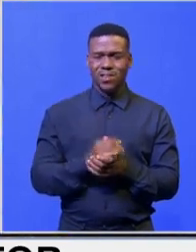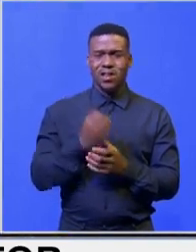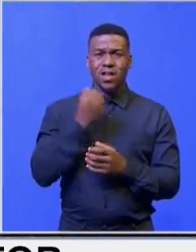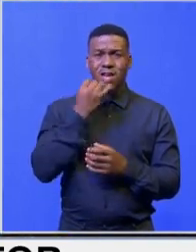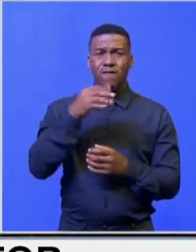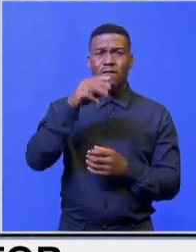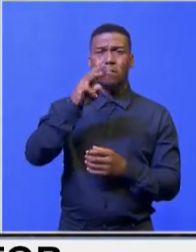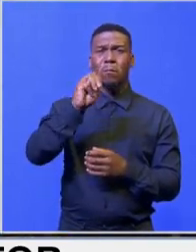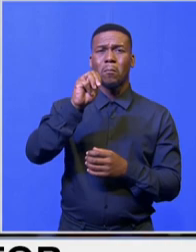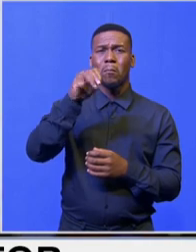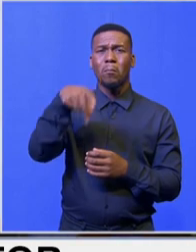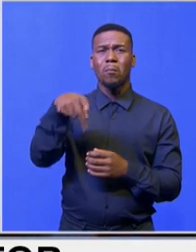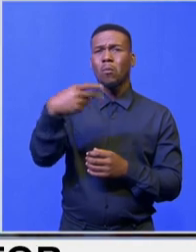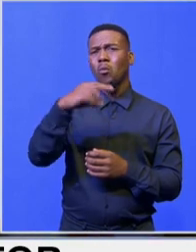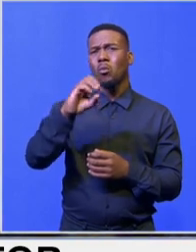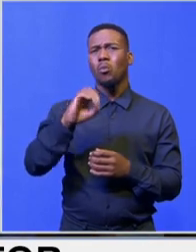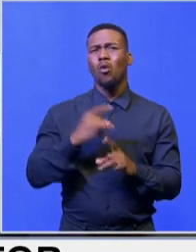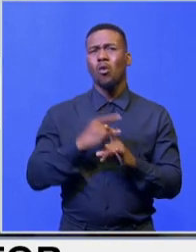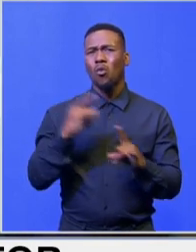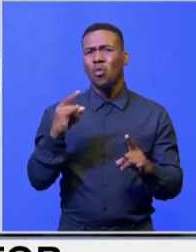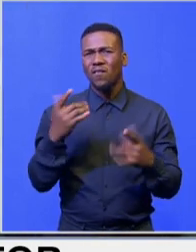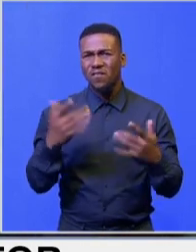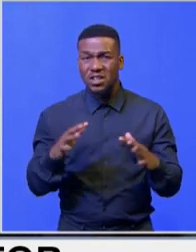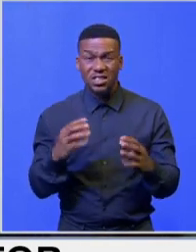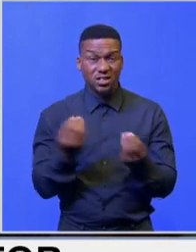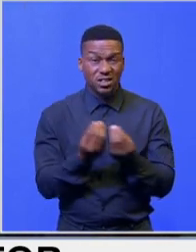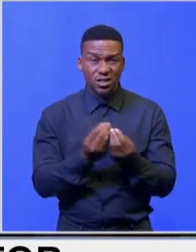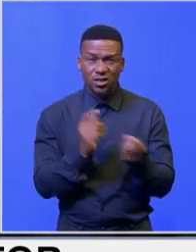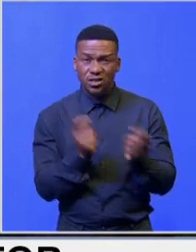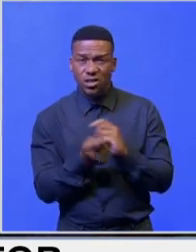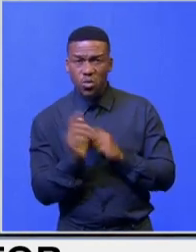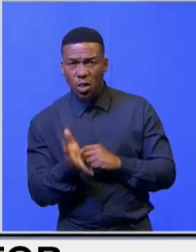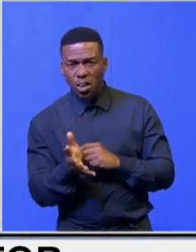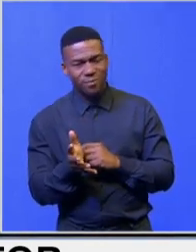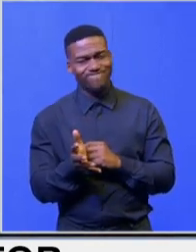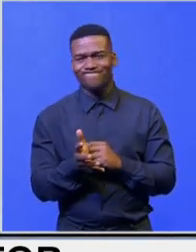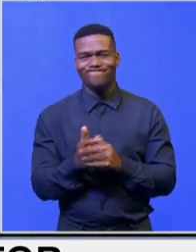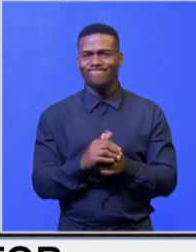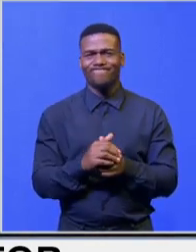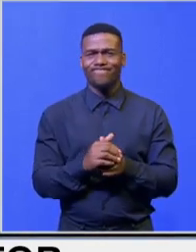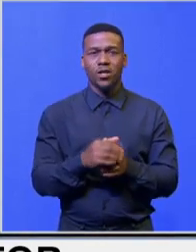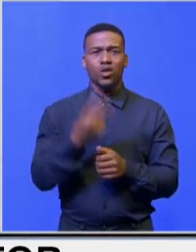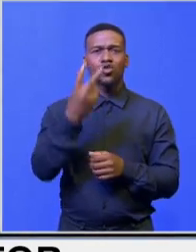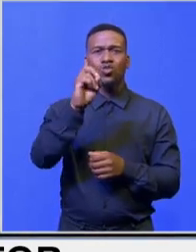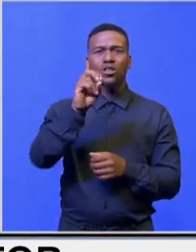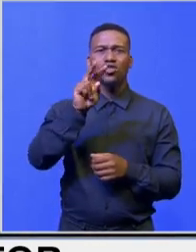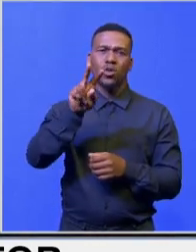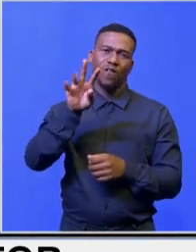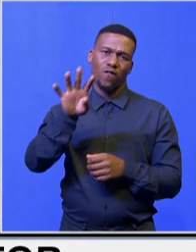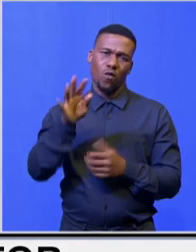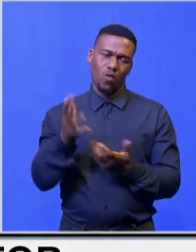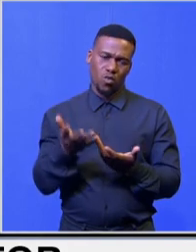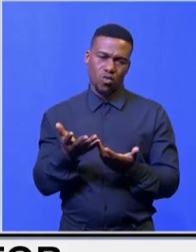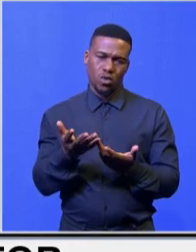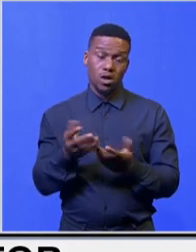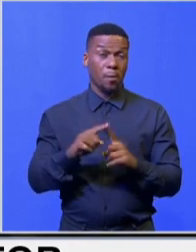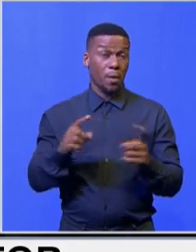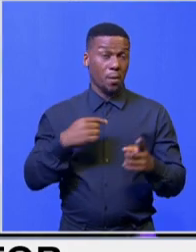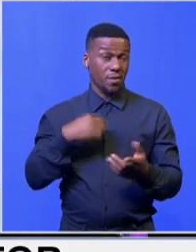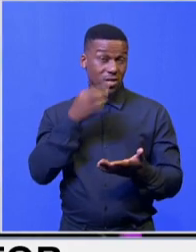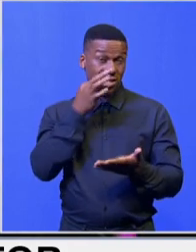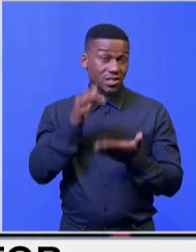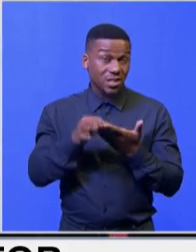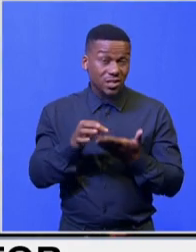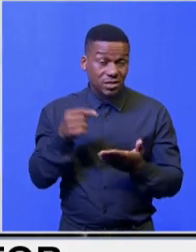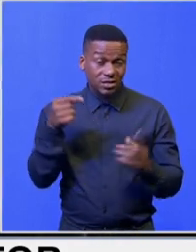Mpopalazi's emergence would have led to any different results in 2024. I'm not suggesting that John